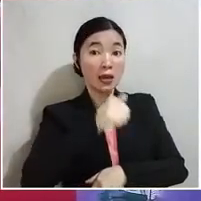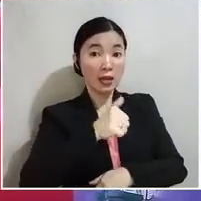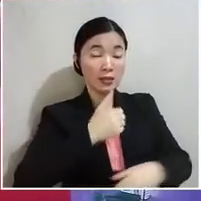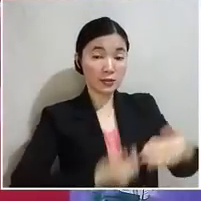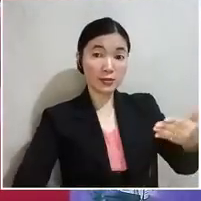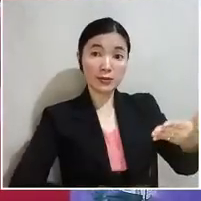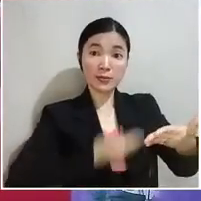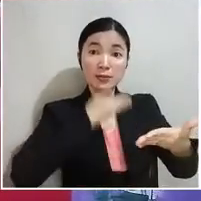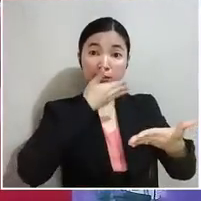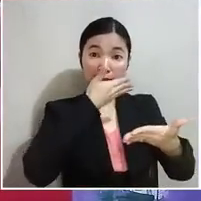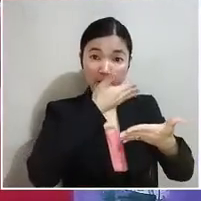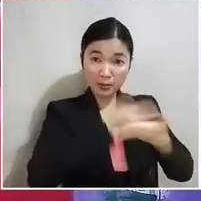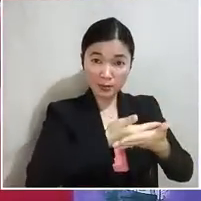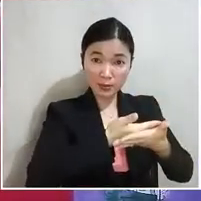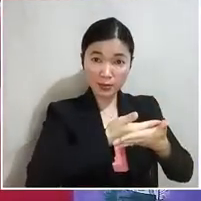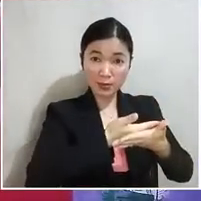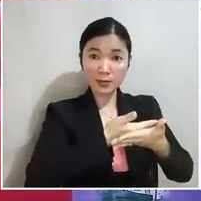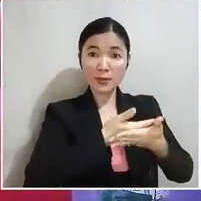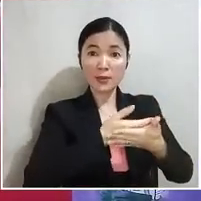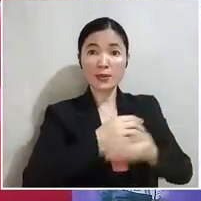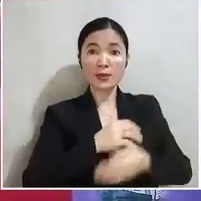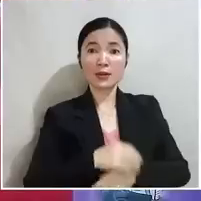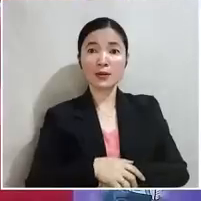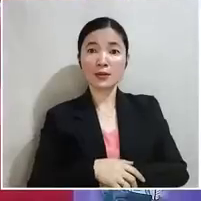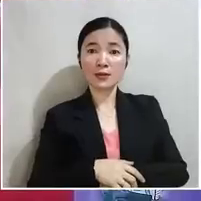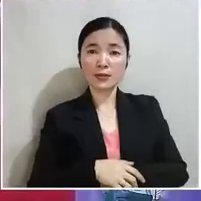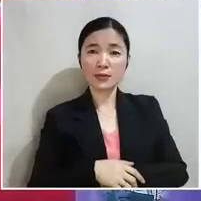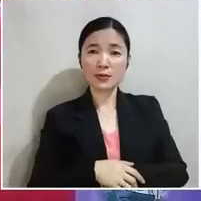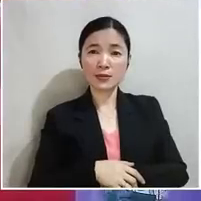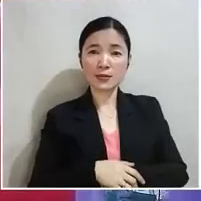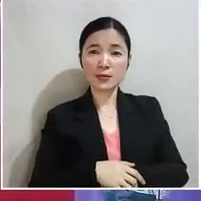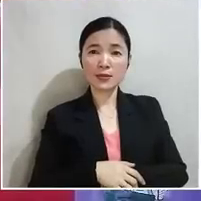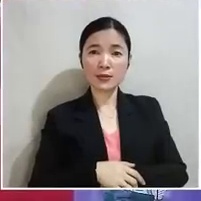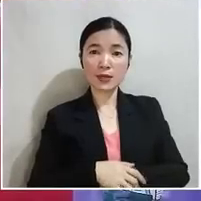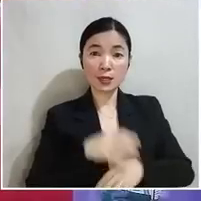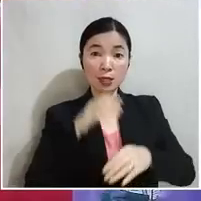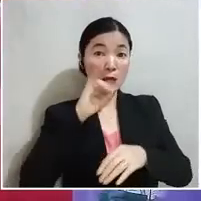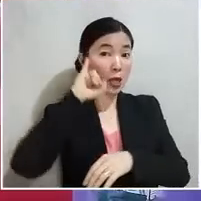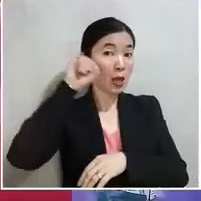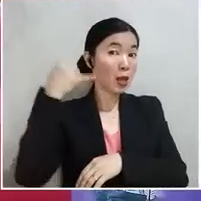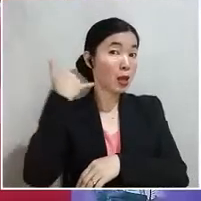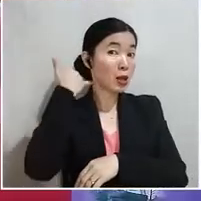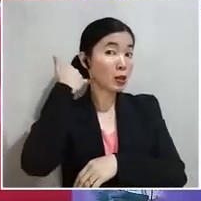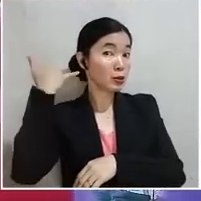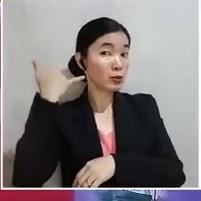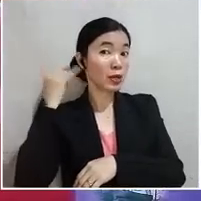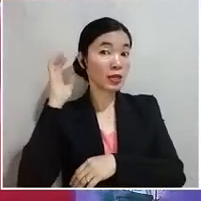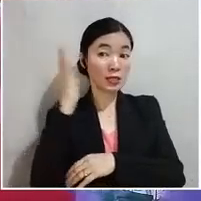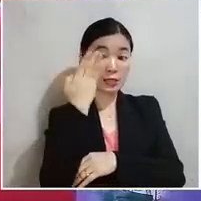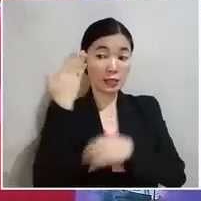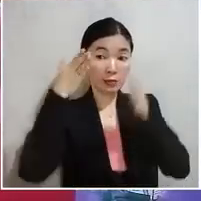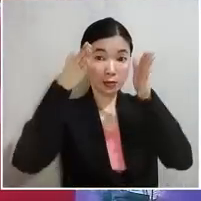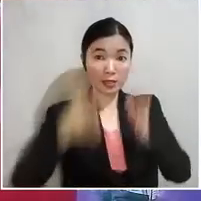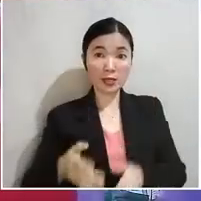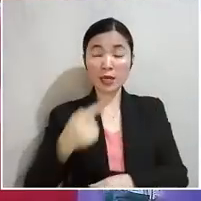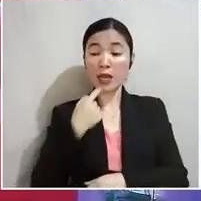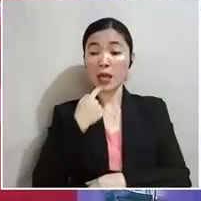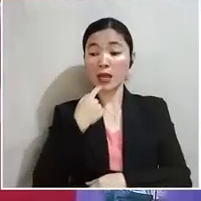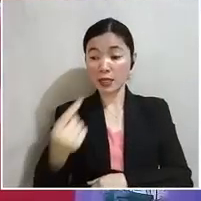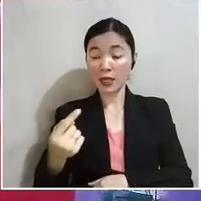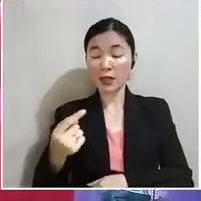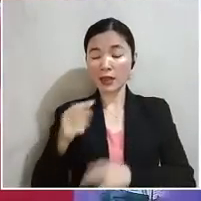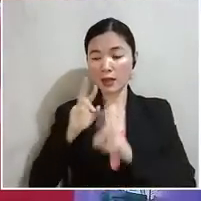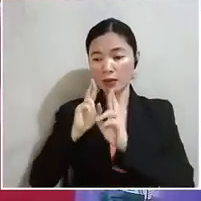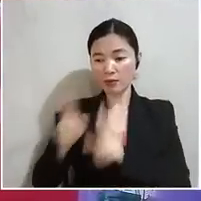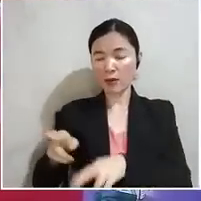had never been born." Then Judas, his betrayer, said in reply,